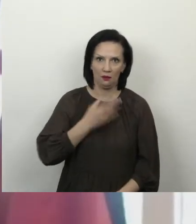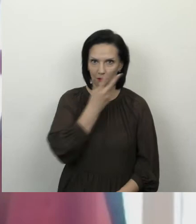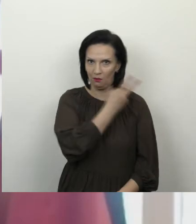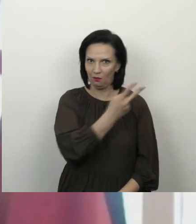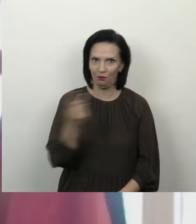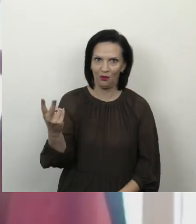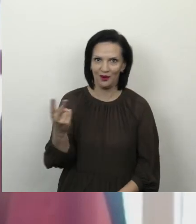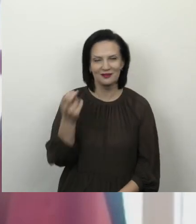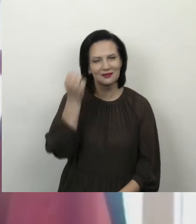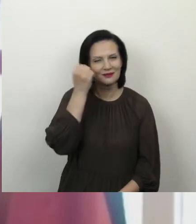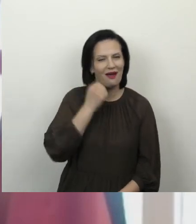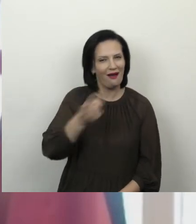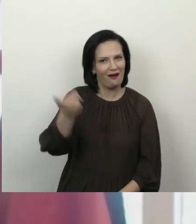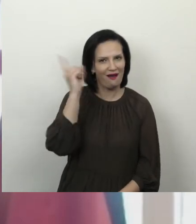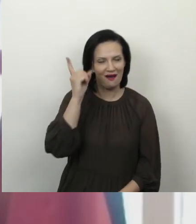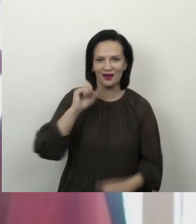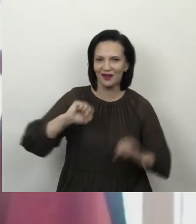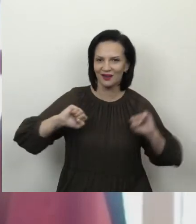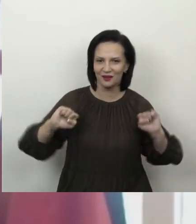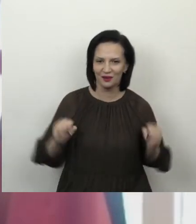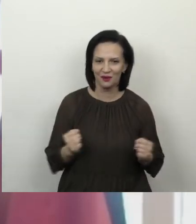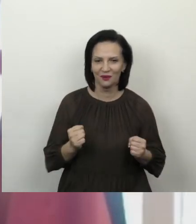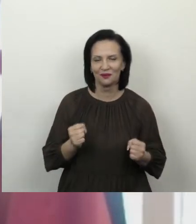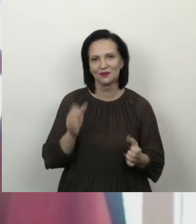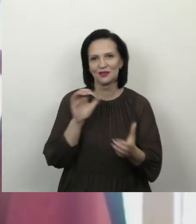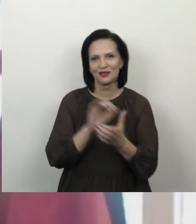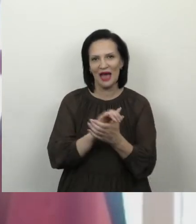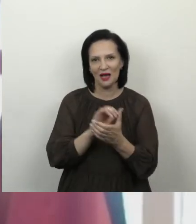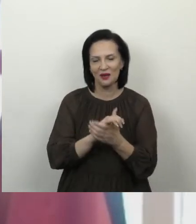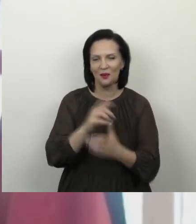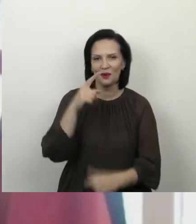good known faces today,